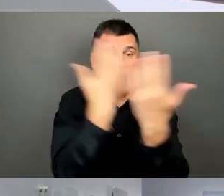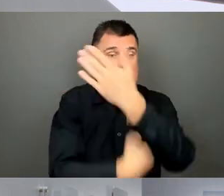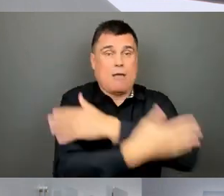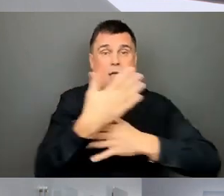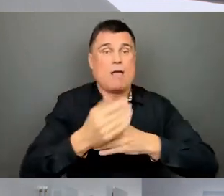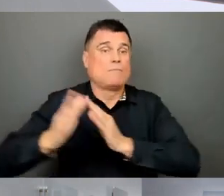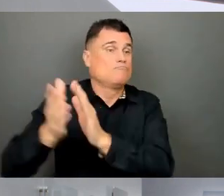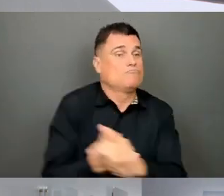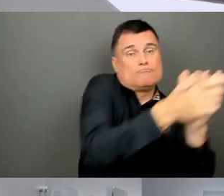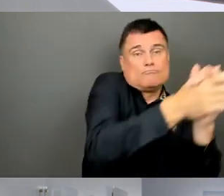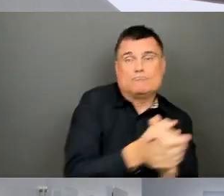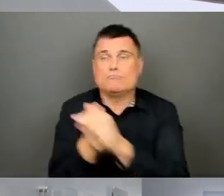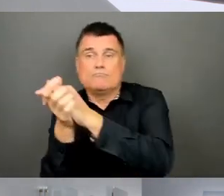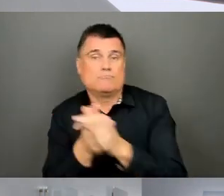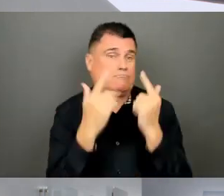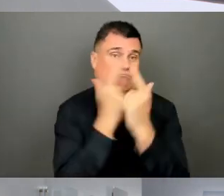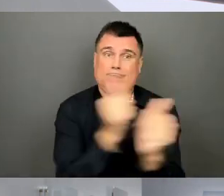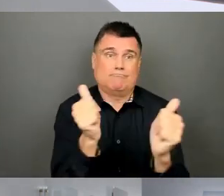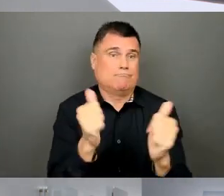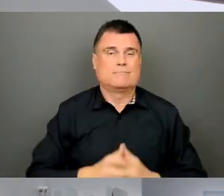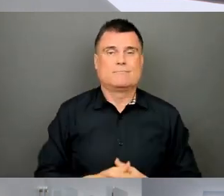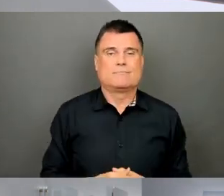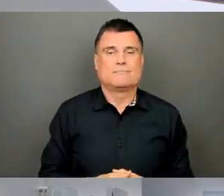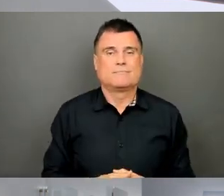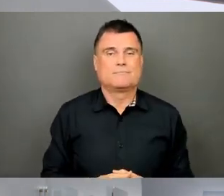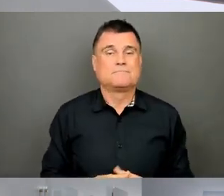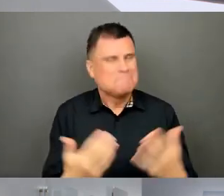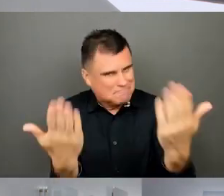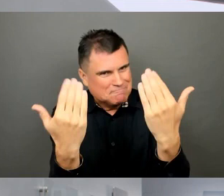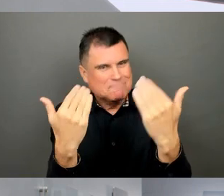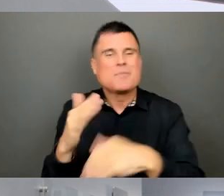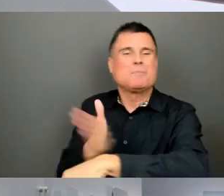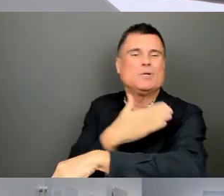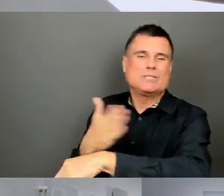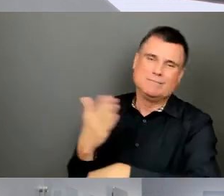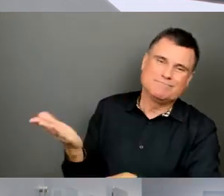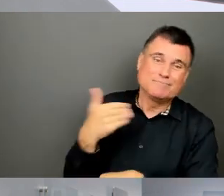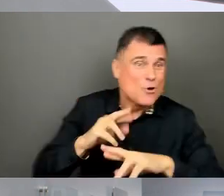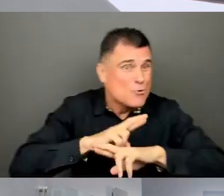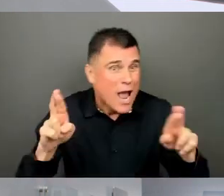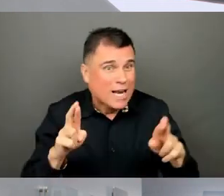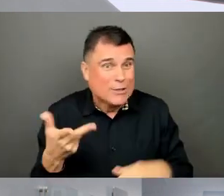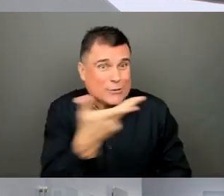Hey, making it a little bit more dynamic. All right, cue music. Let's do it together.